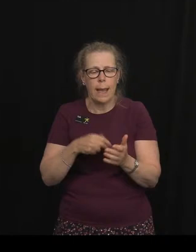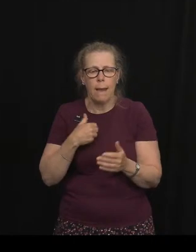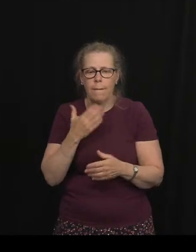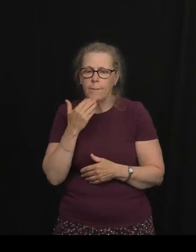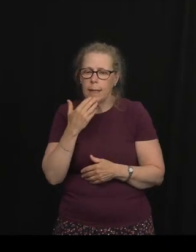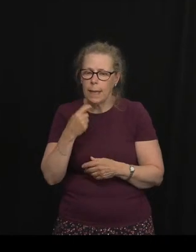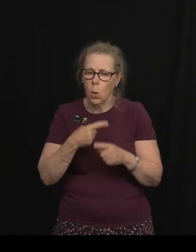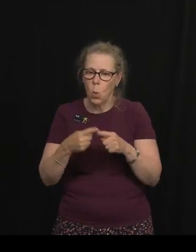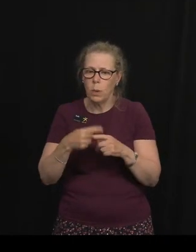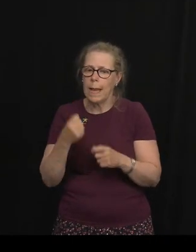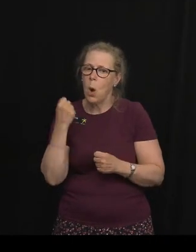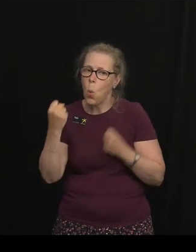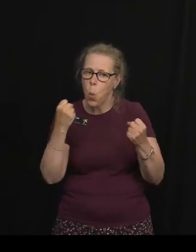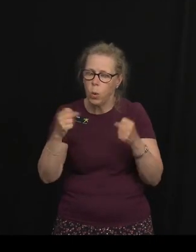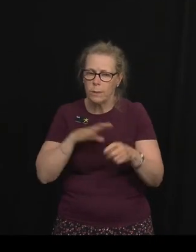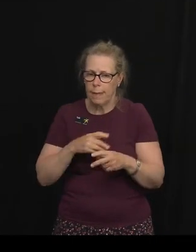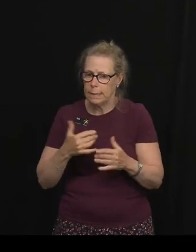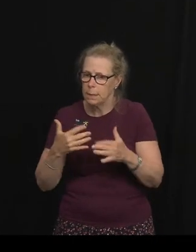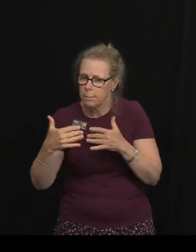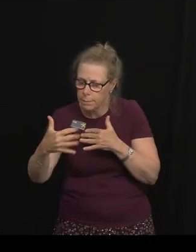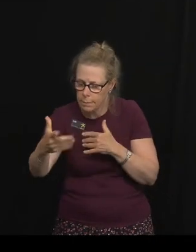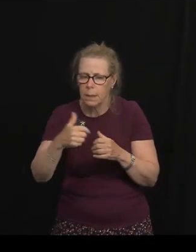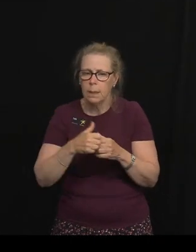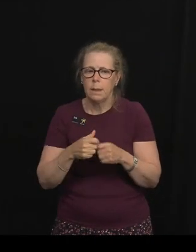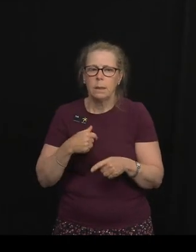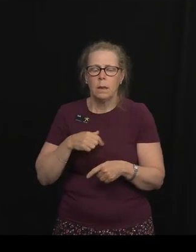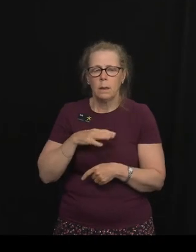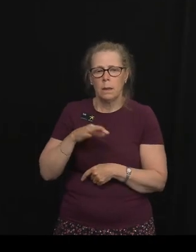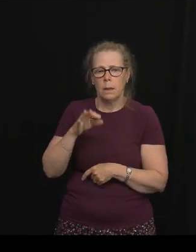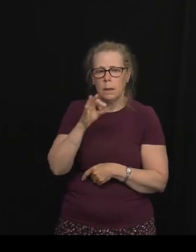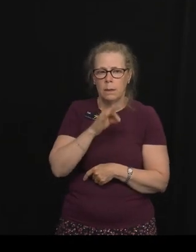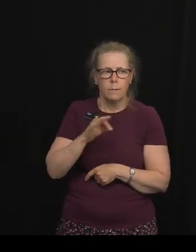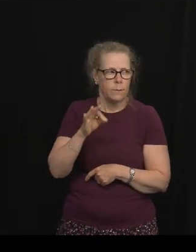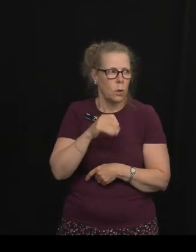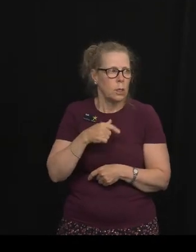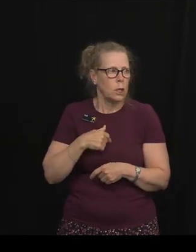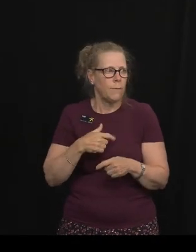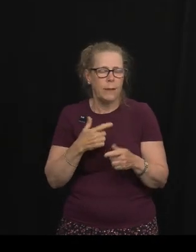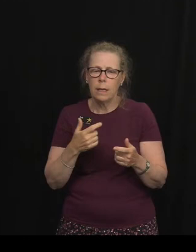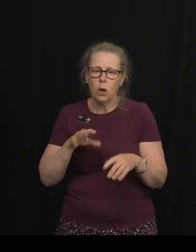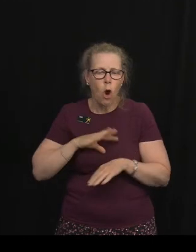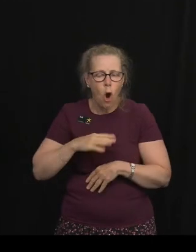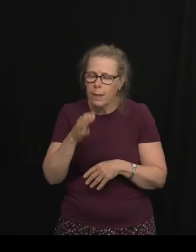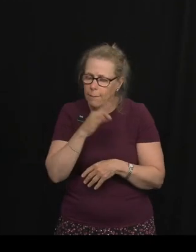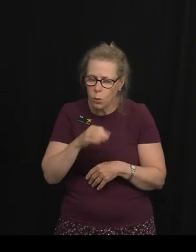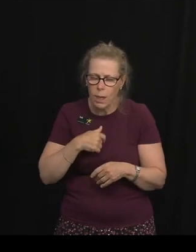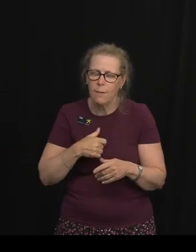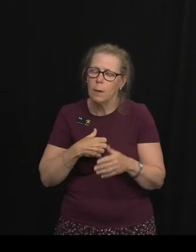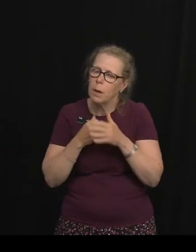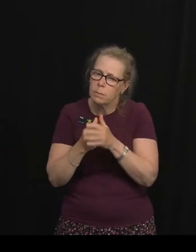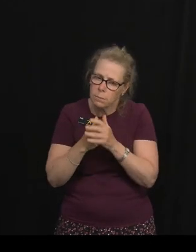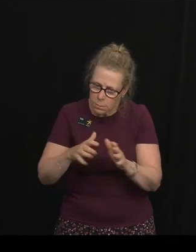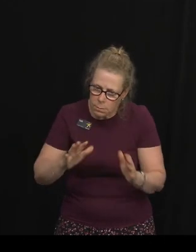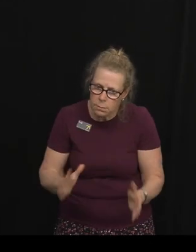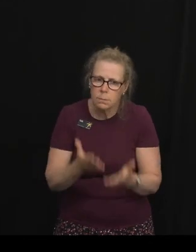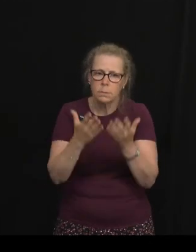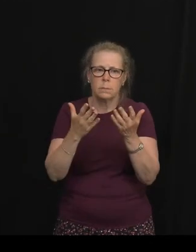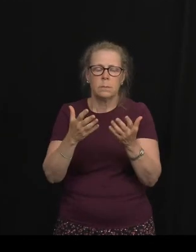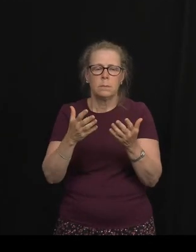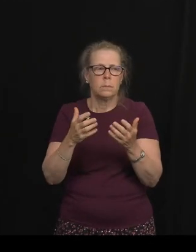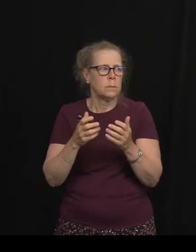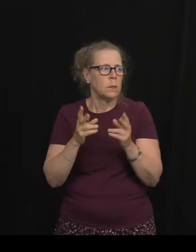different virus-caused diseases. I'm not sure if I have a question. I would just like to support what you're doing, your great work, and also emphasize the